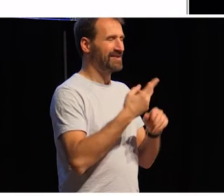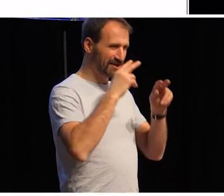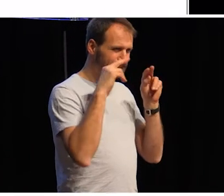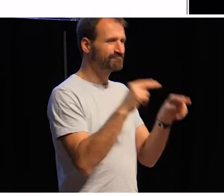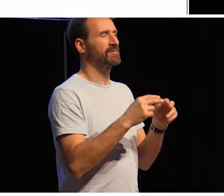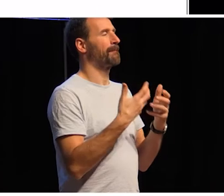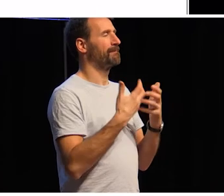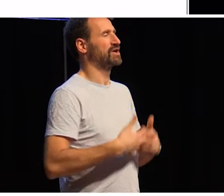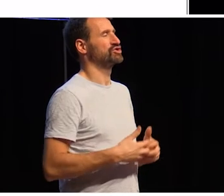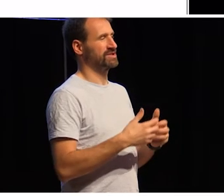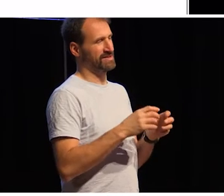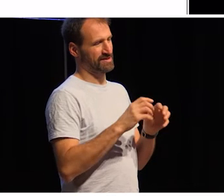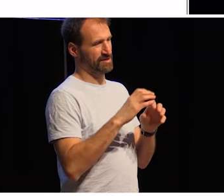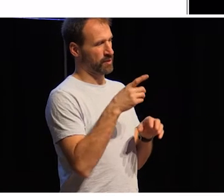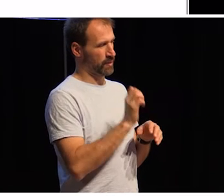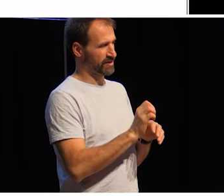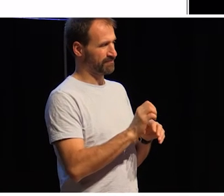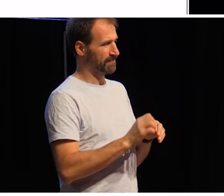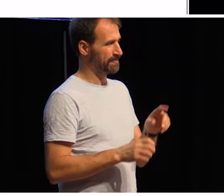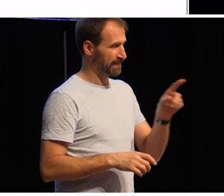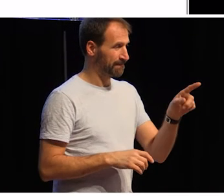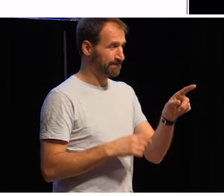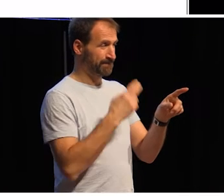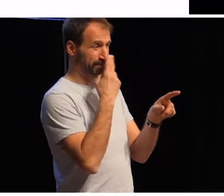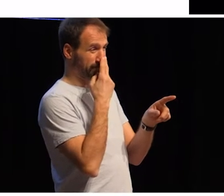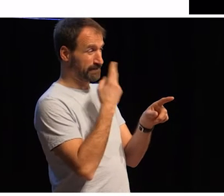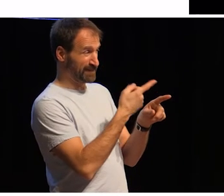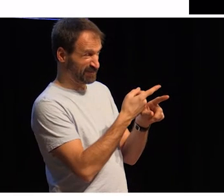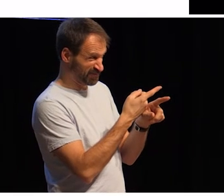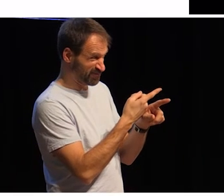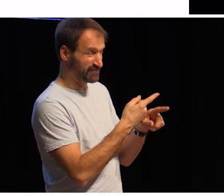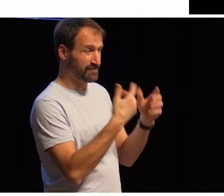at the simple example. Okay, ready for machine code?